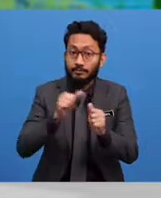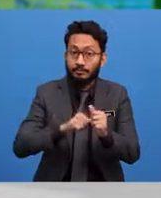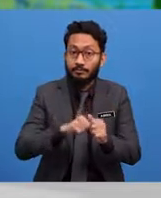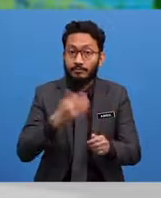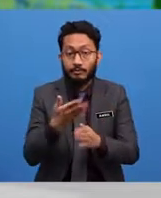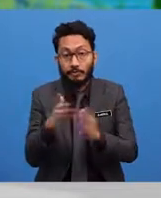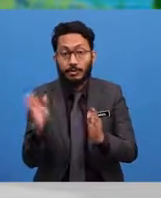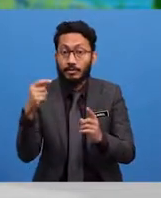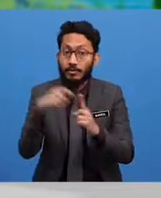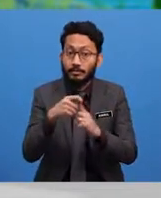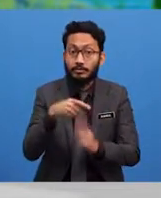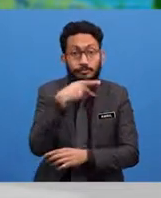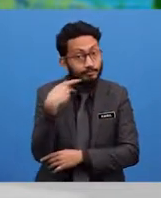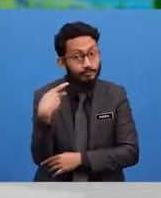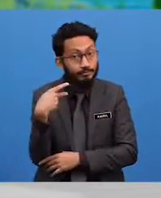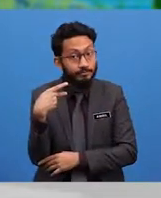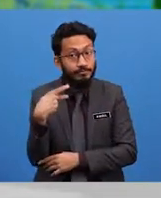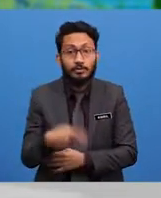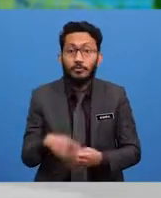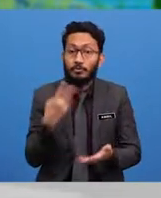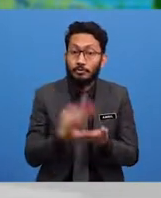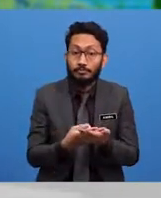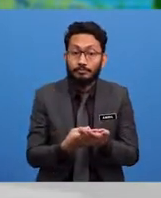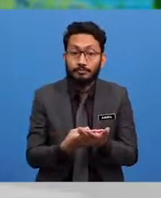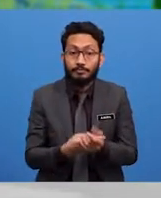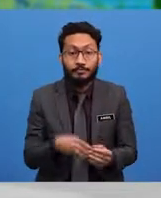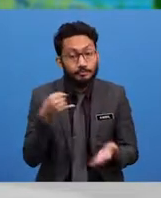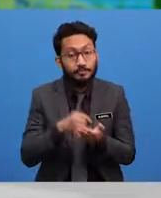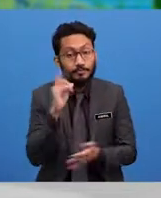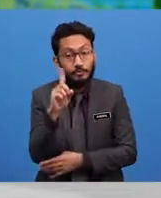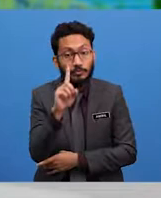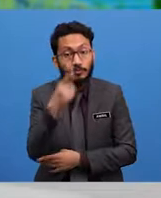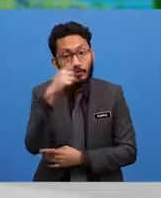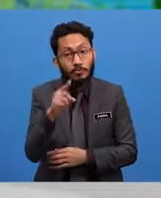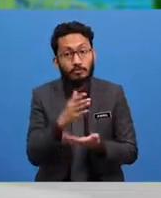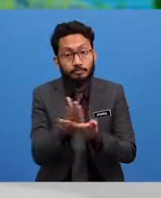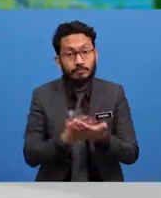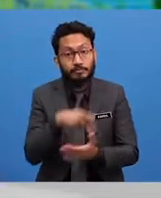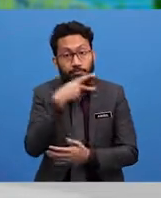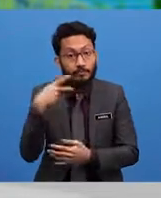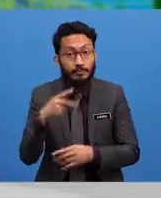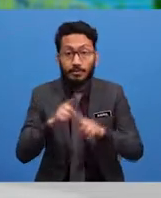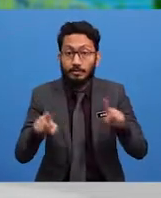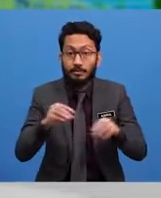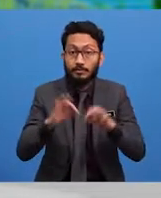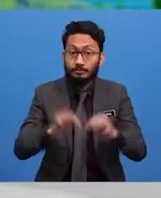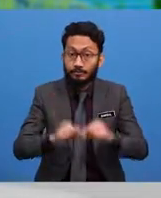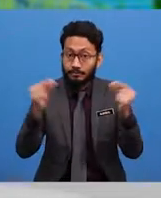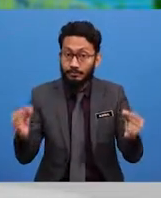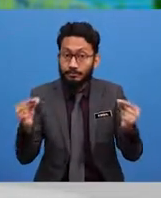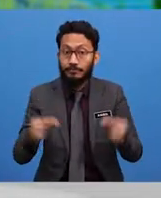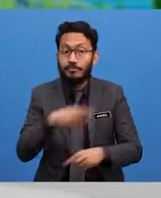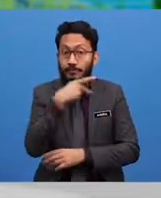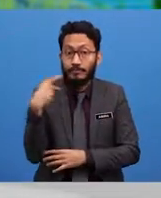tense verbs? Well, it is true for some verbs, but in general,